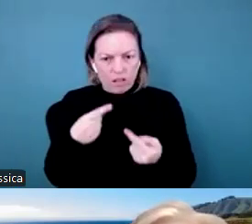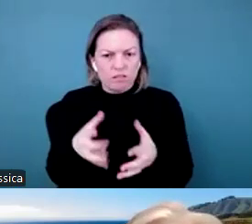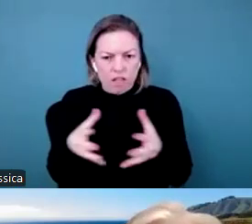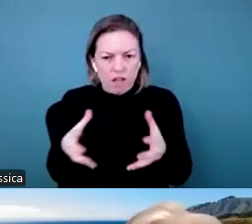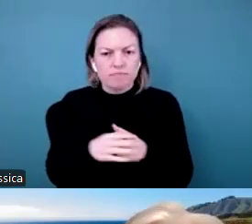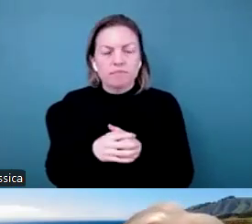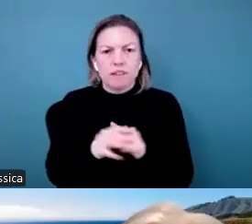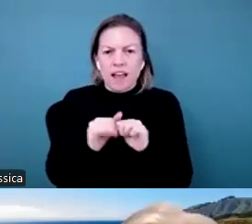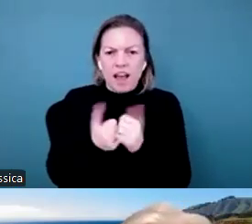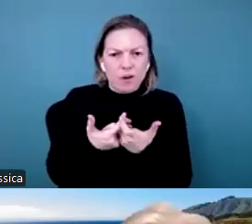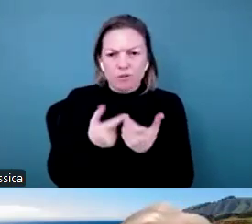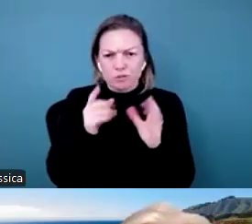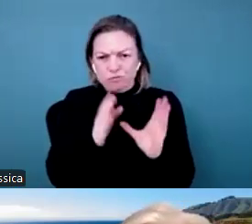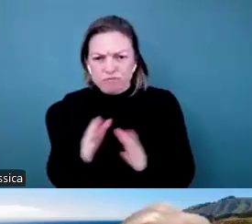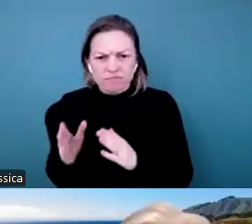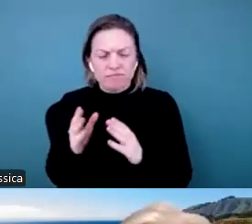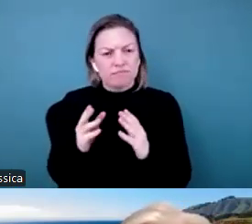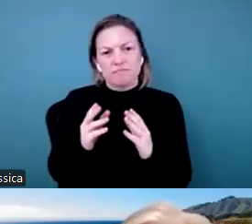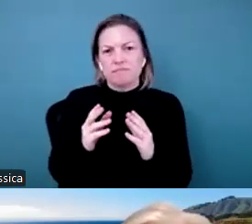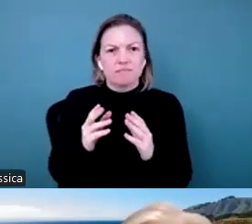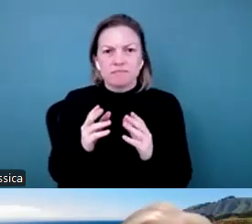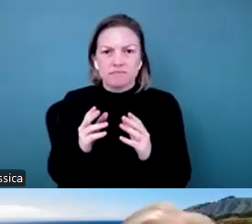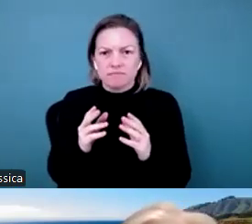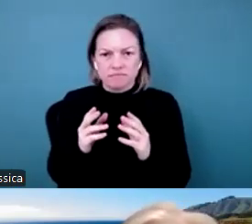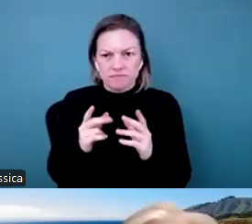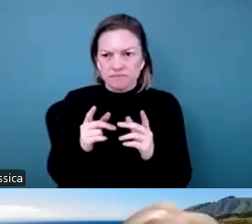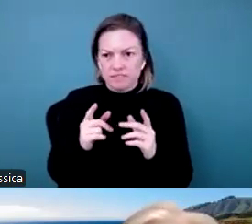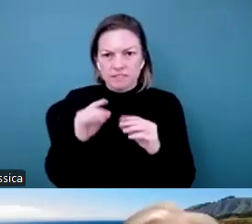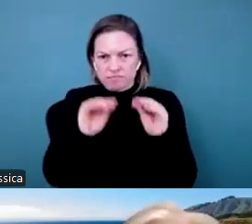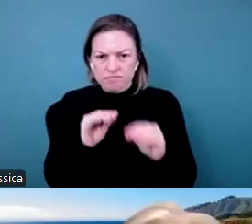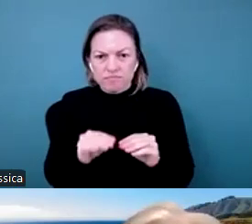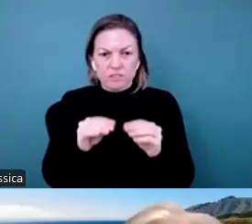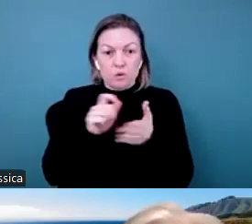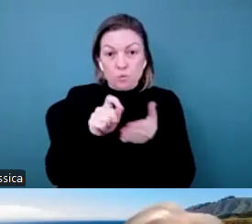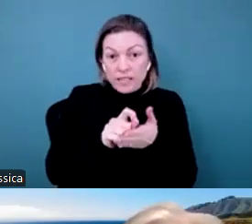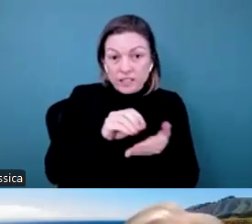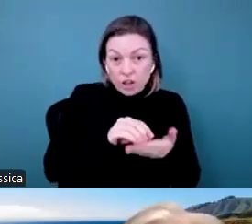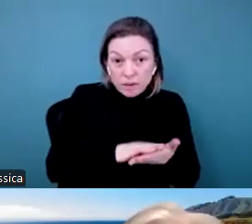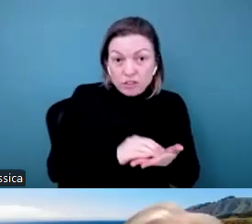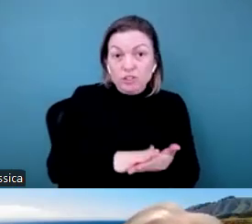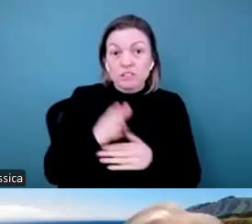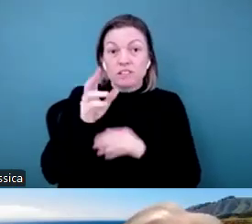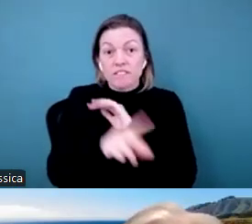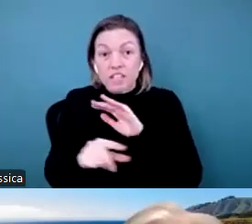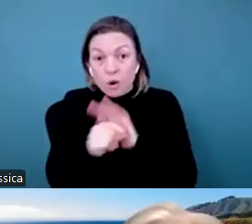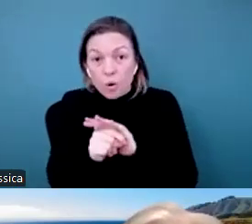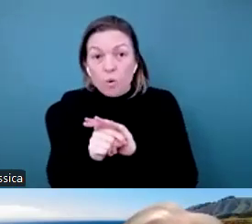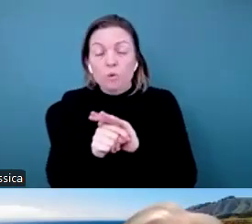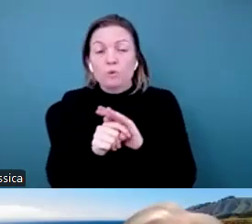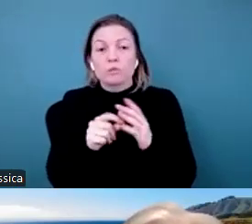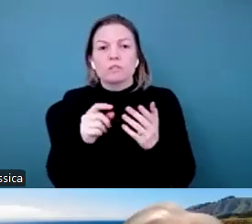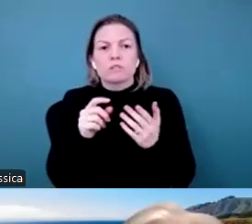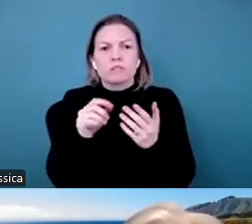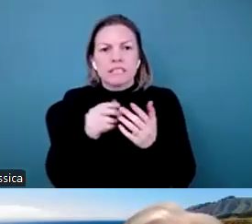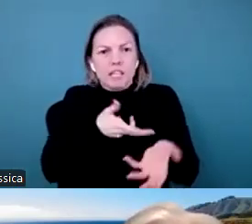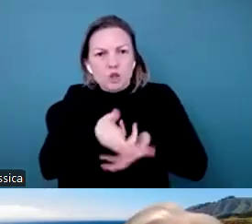how do you curate this? Do you envision written documentation, video curation, interactive stuff? How does the